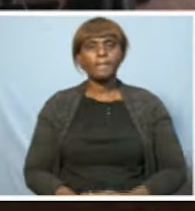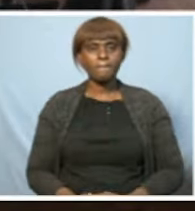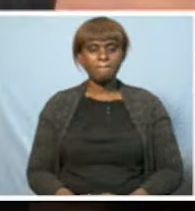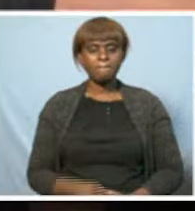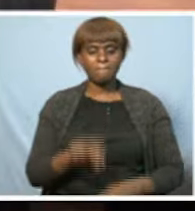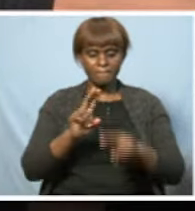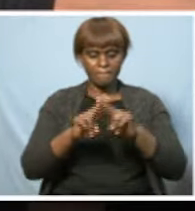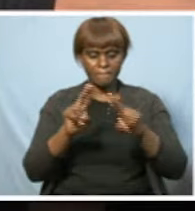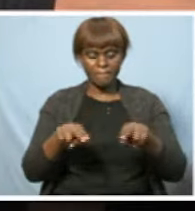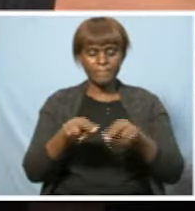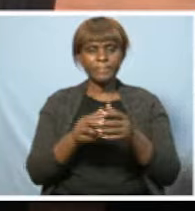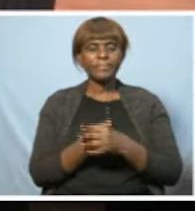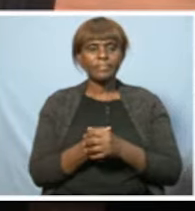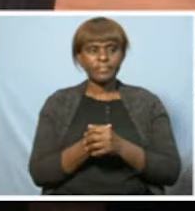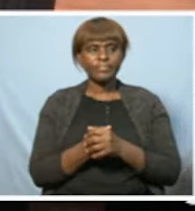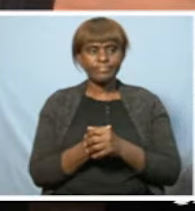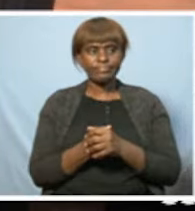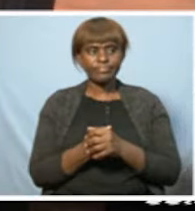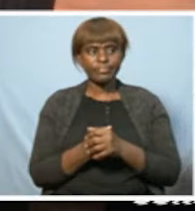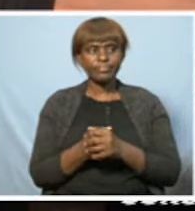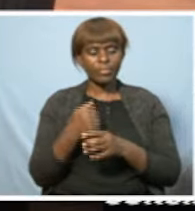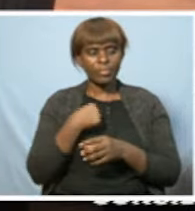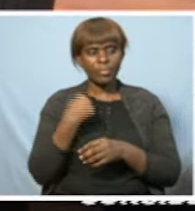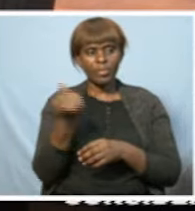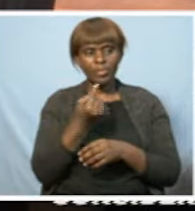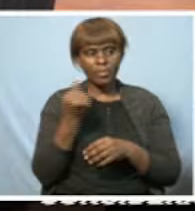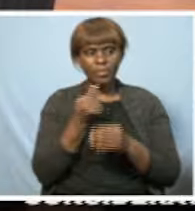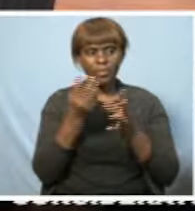Chair, I would like to mention